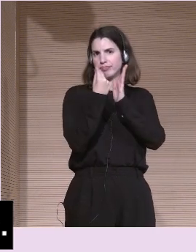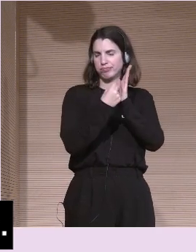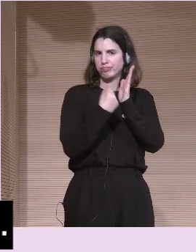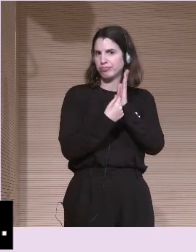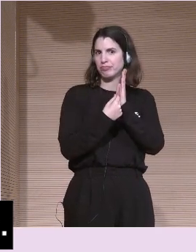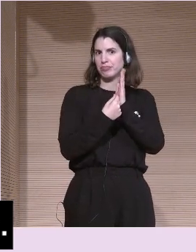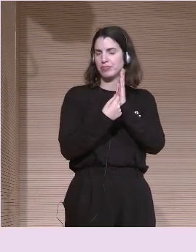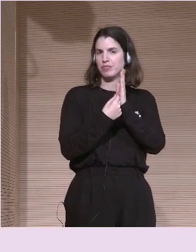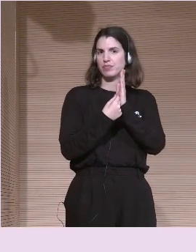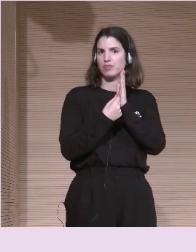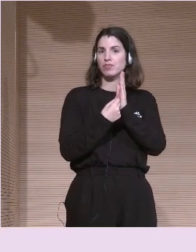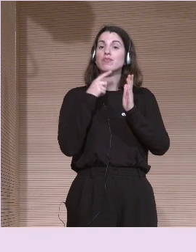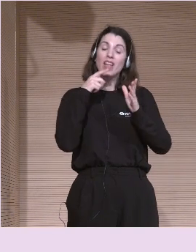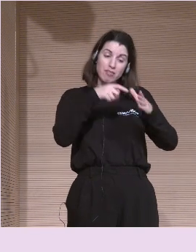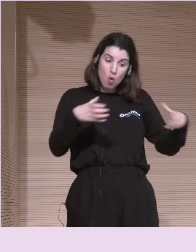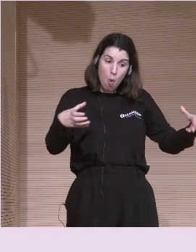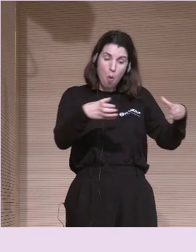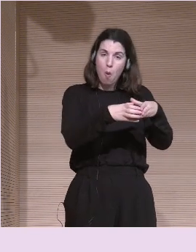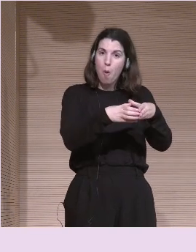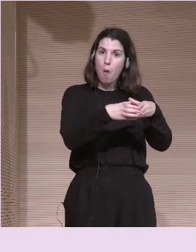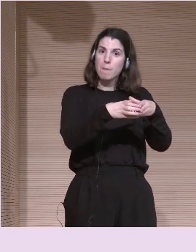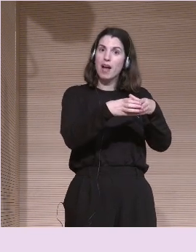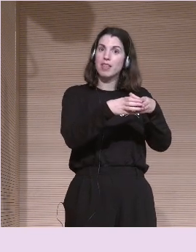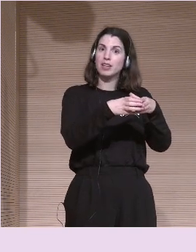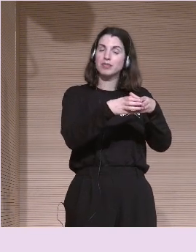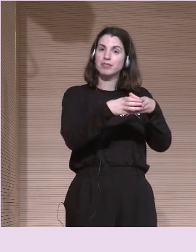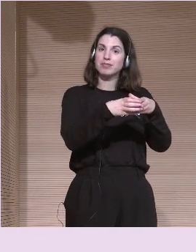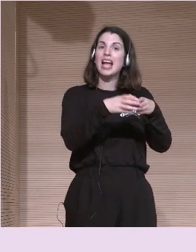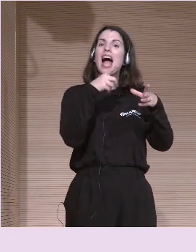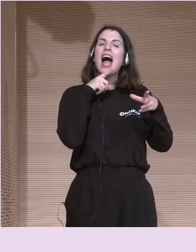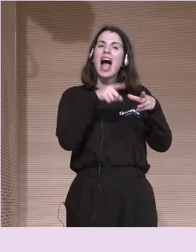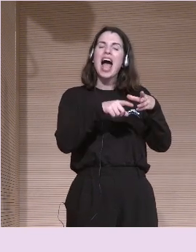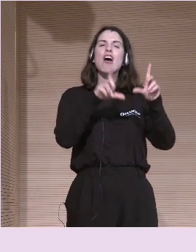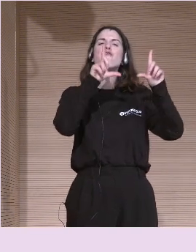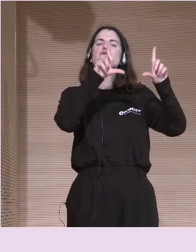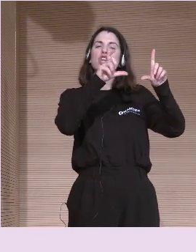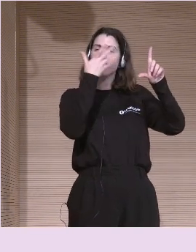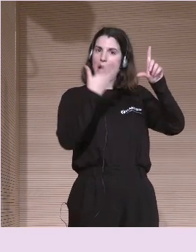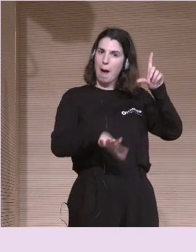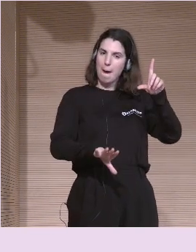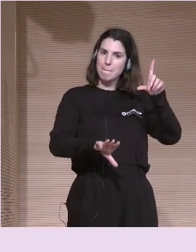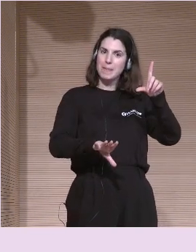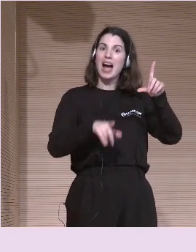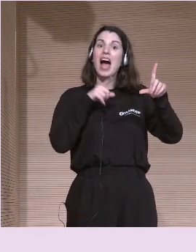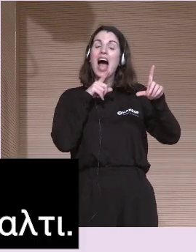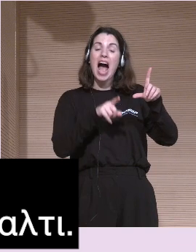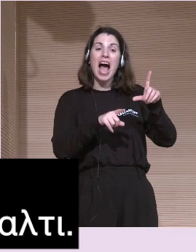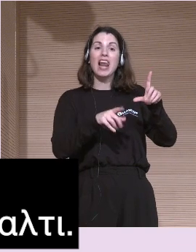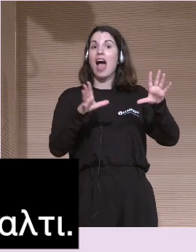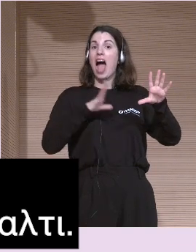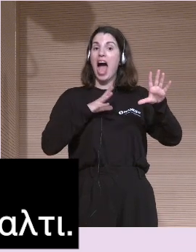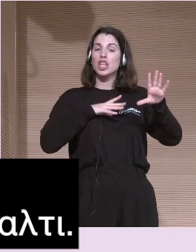players left. And England got to the final of that competition and lost on penalties.